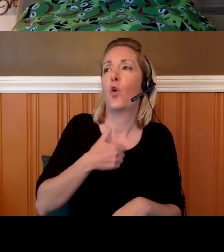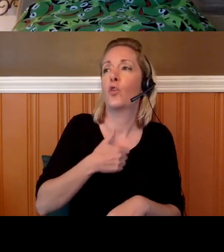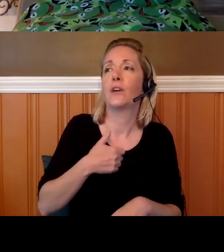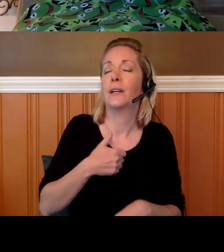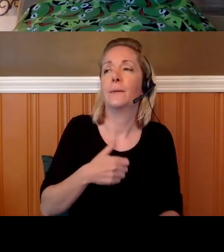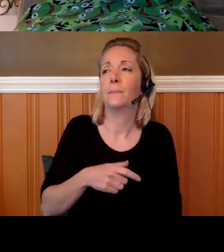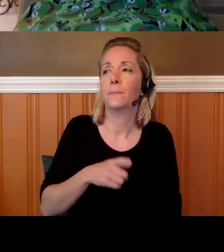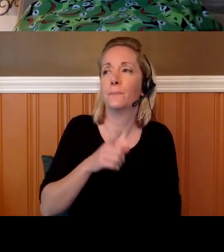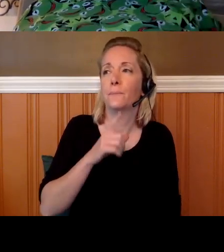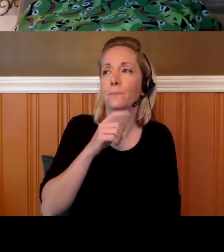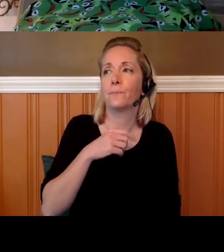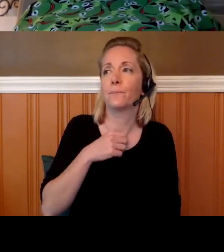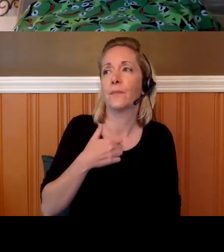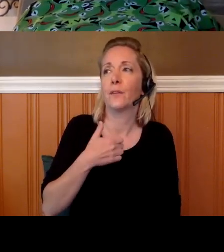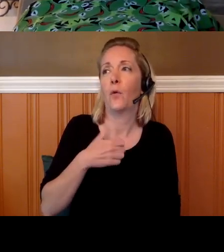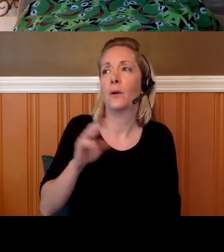multitasking.